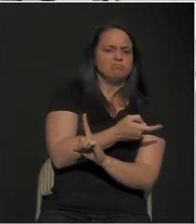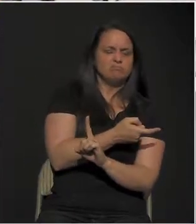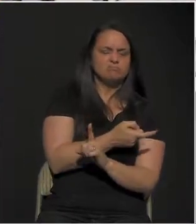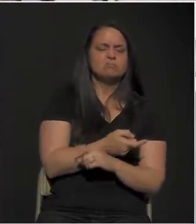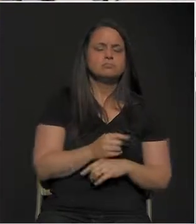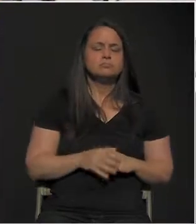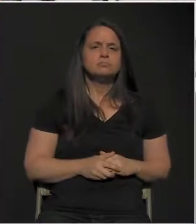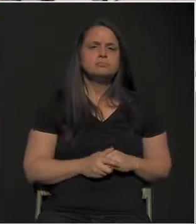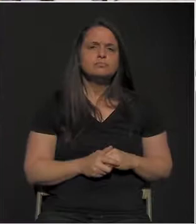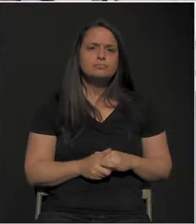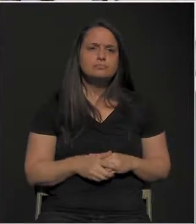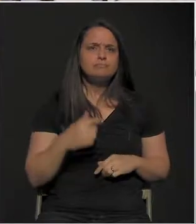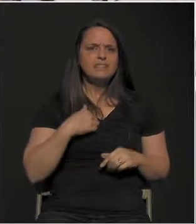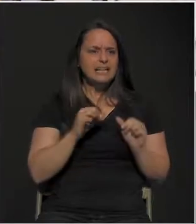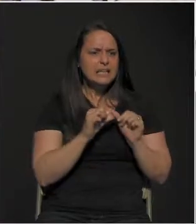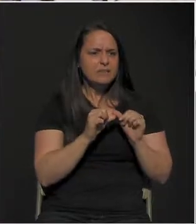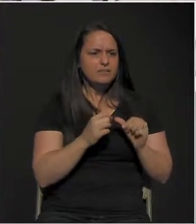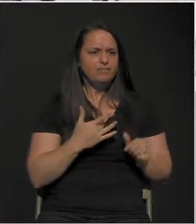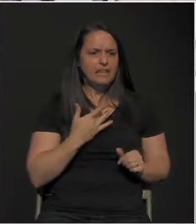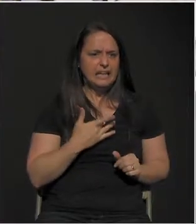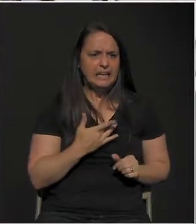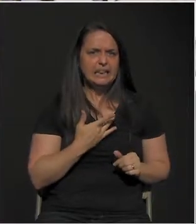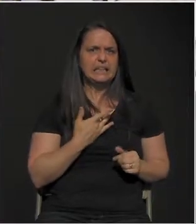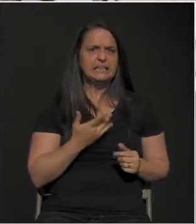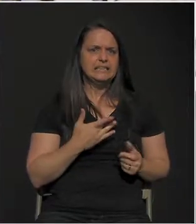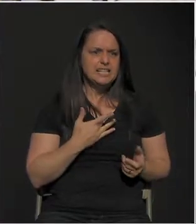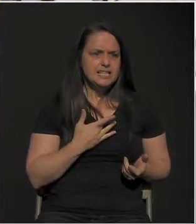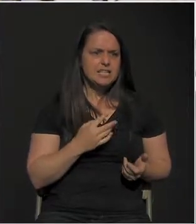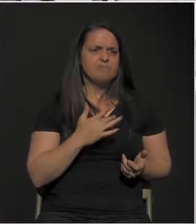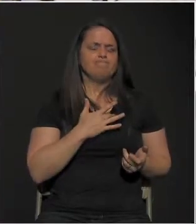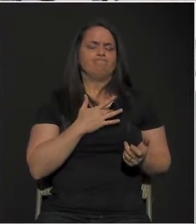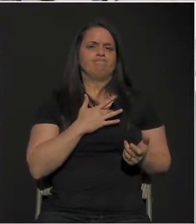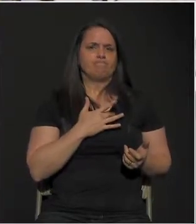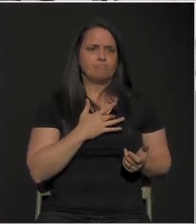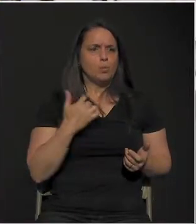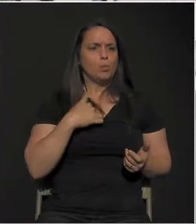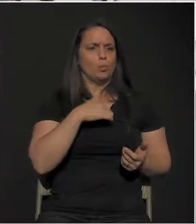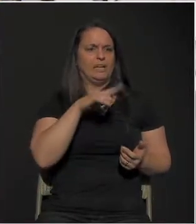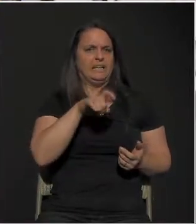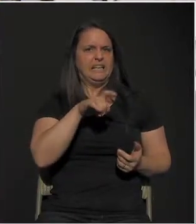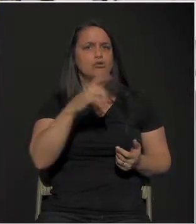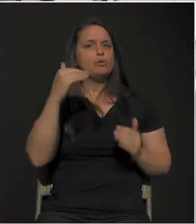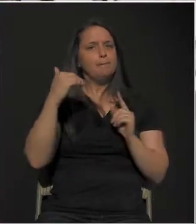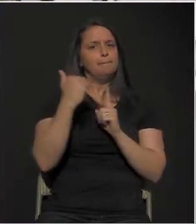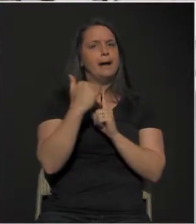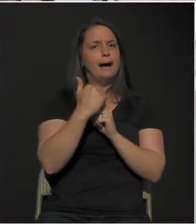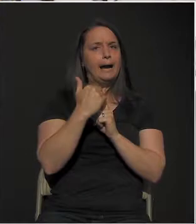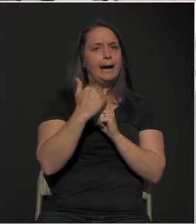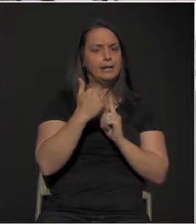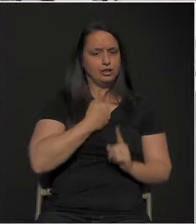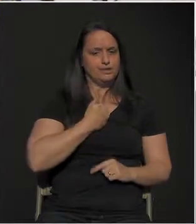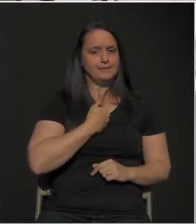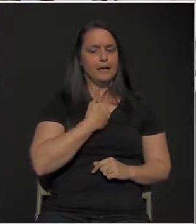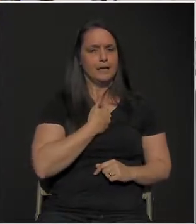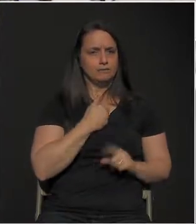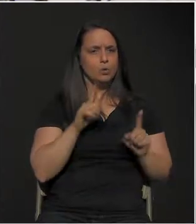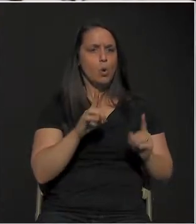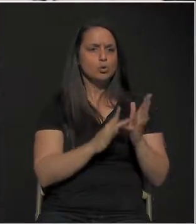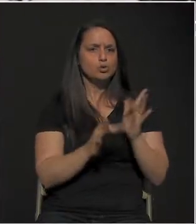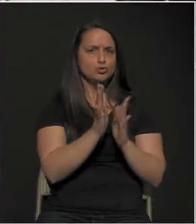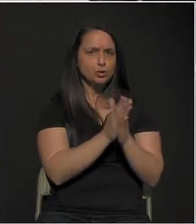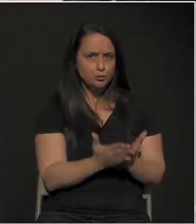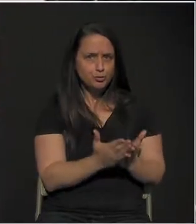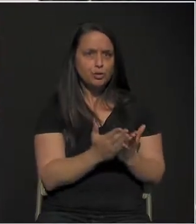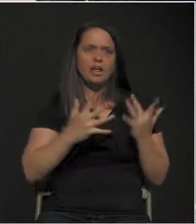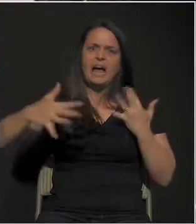or anything. I just kept feeling compelled and convicted that we need to remind ourselves, we need to go to the scripture, we need to,